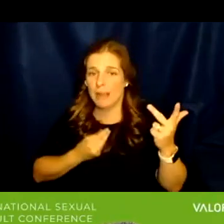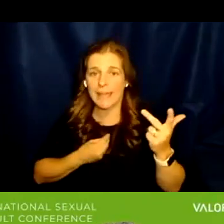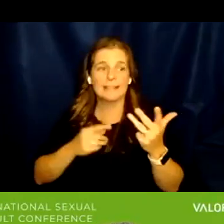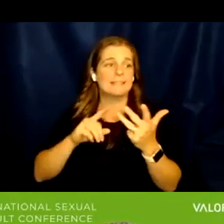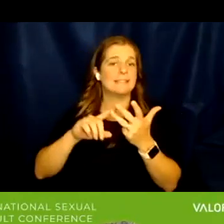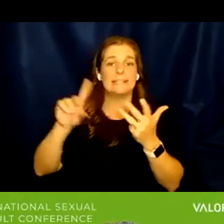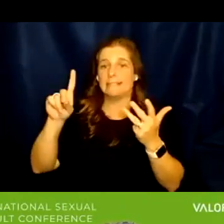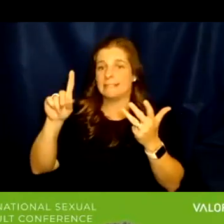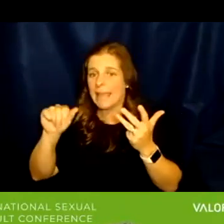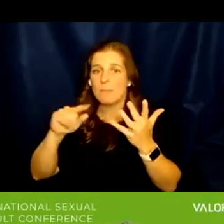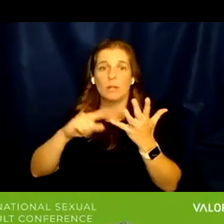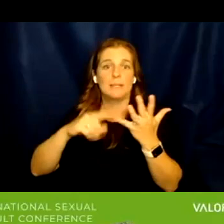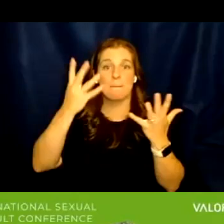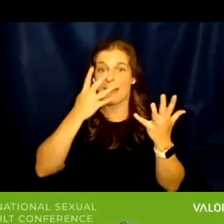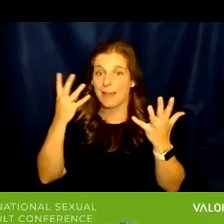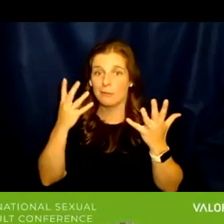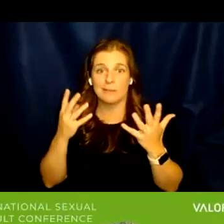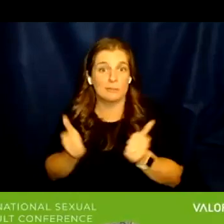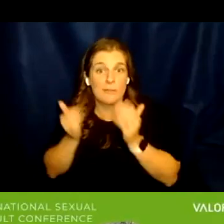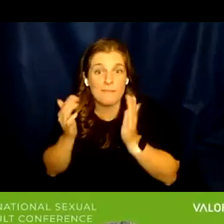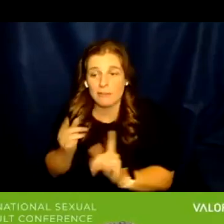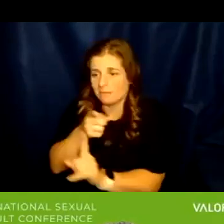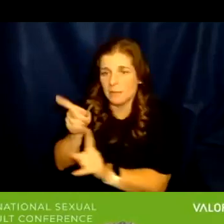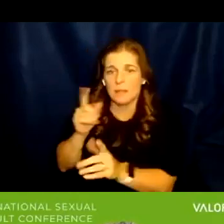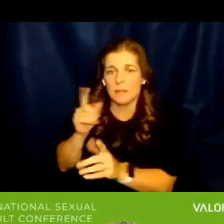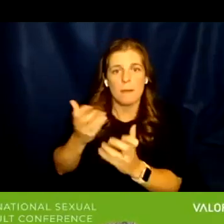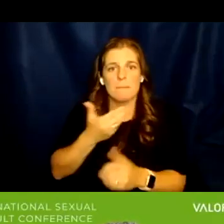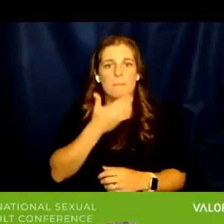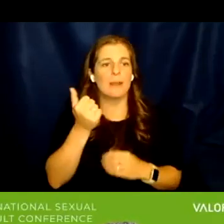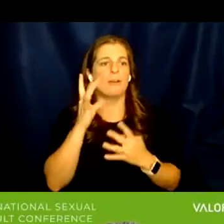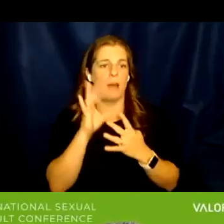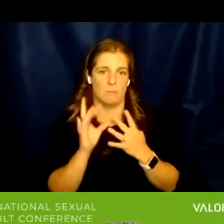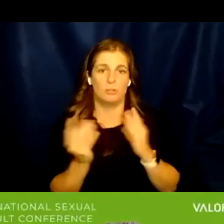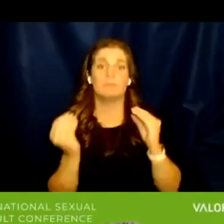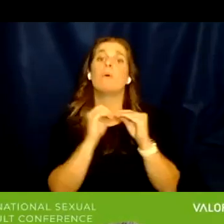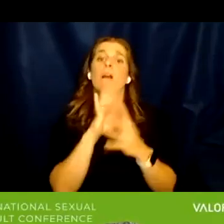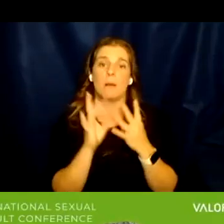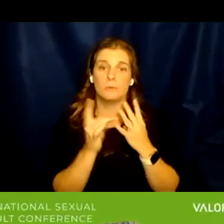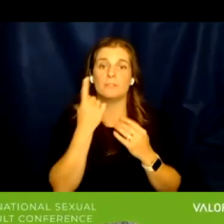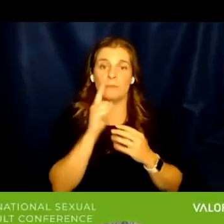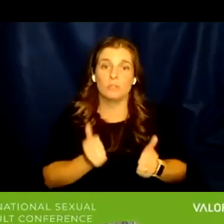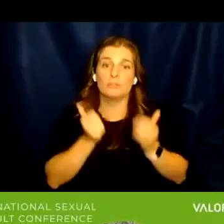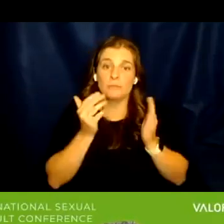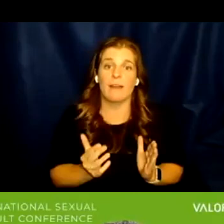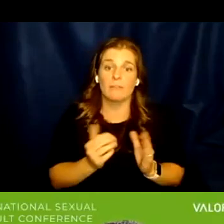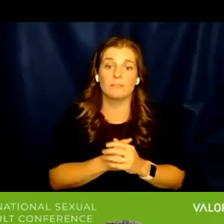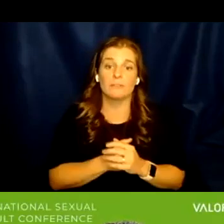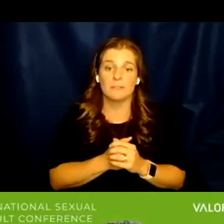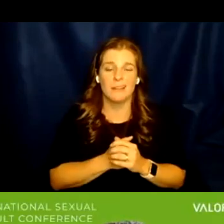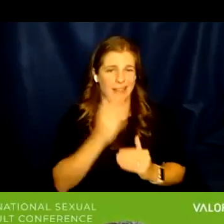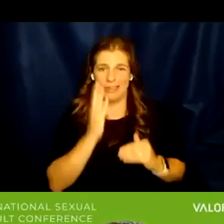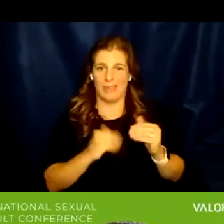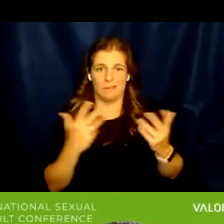want more and better options for survivors like ourselves and each other than are currently being offered by the